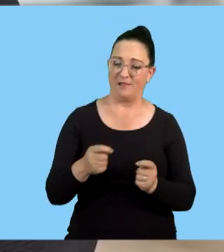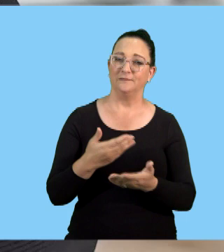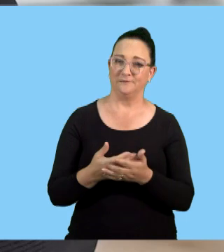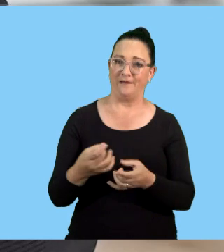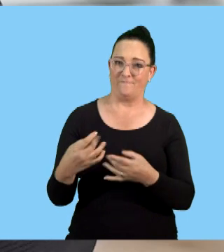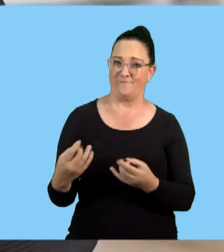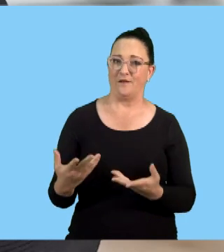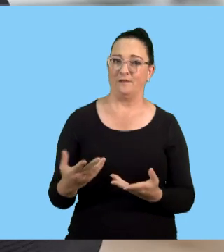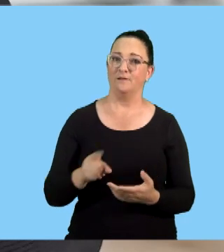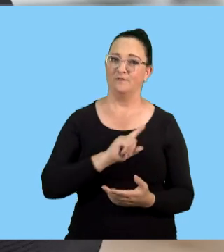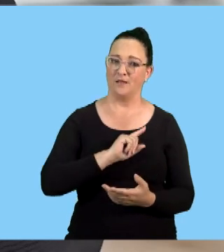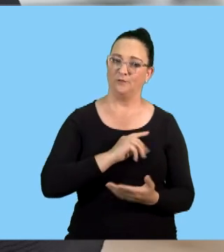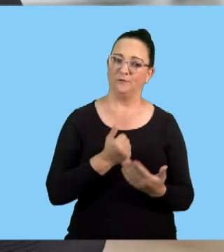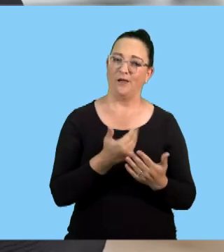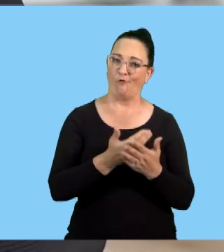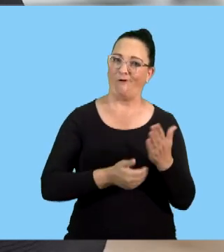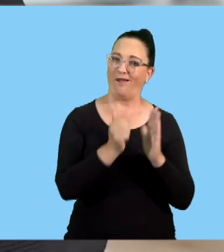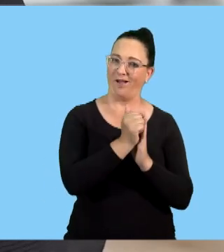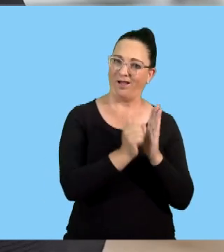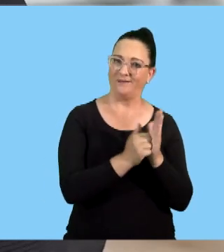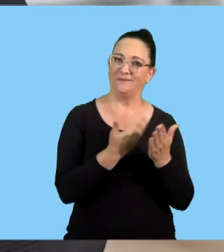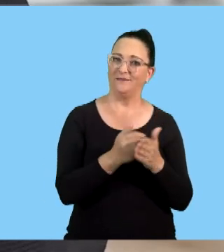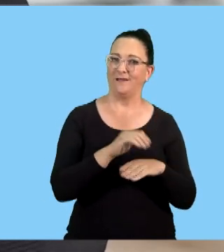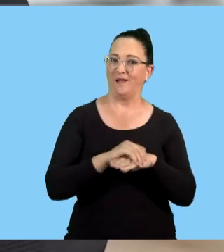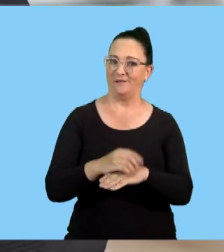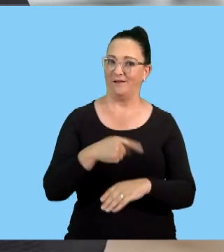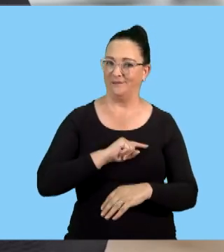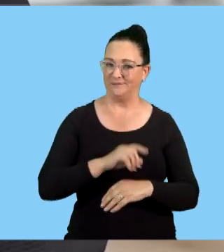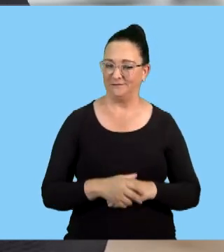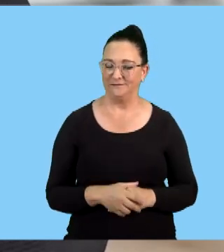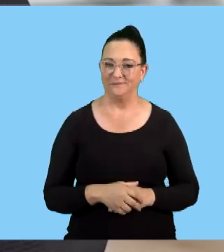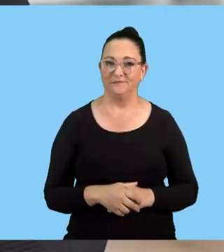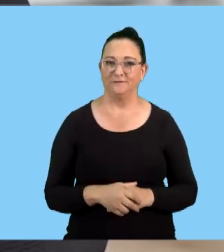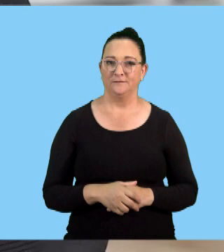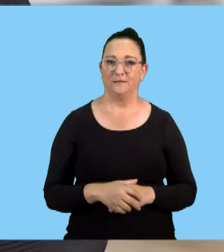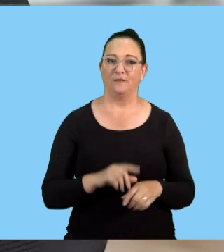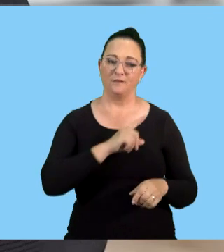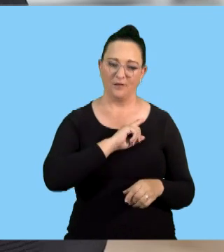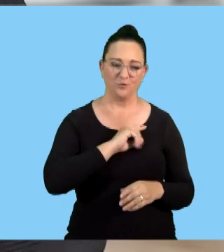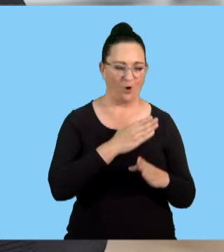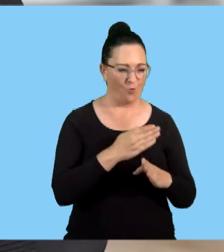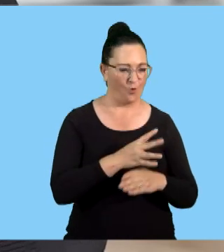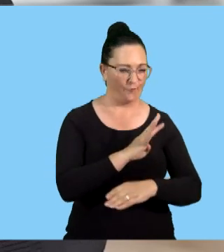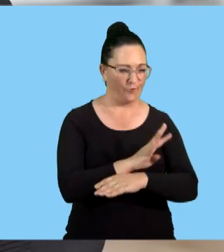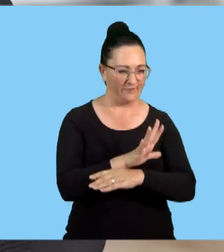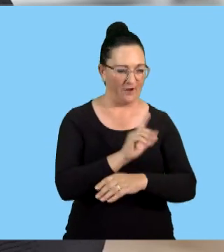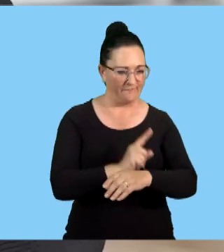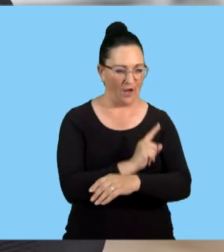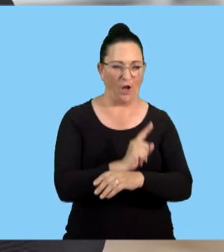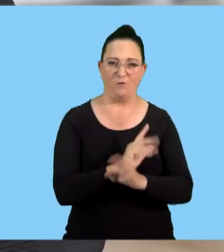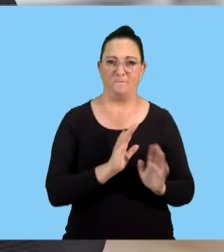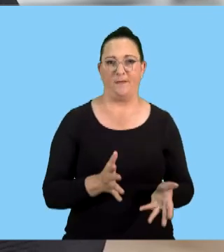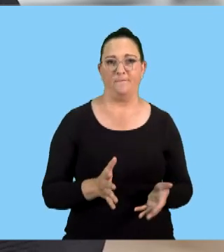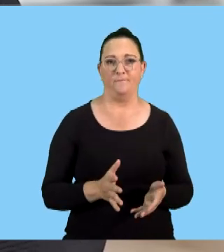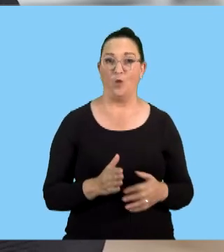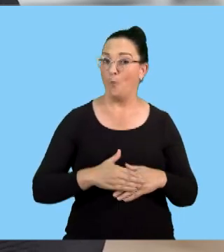we are being guided by the BCA basically to say, as employees, you're supposed to work 45 hours and not more than that.